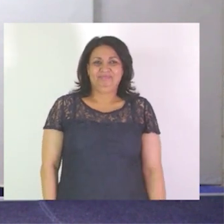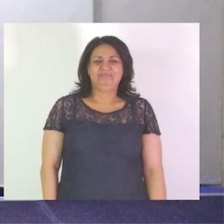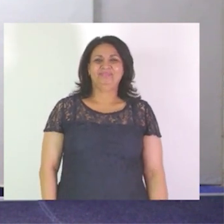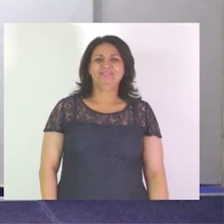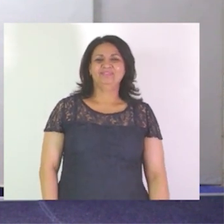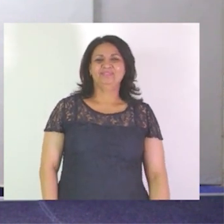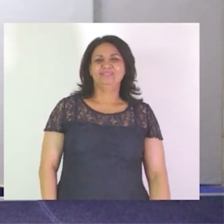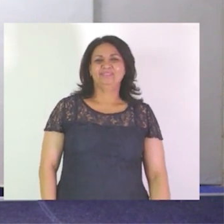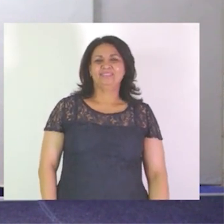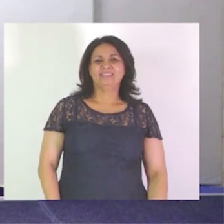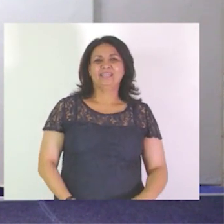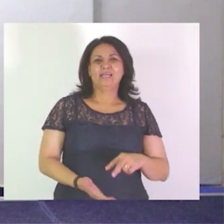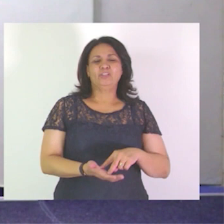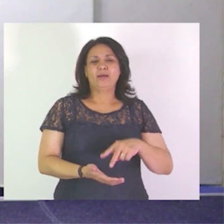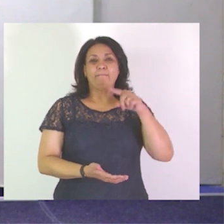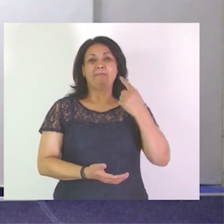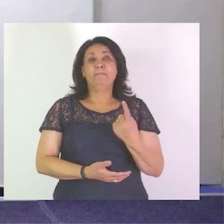you to jump